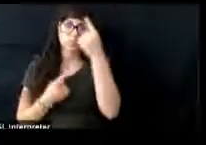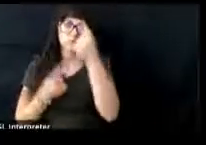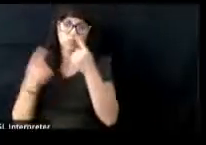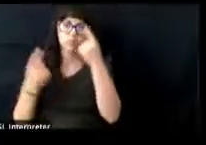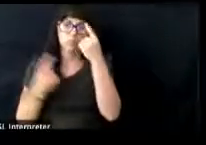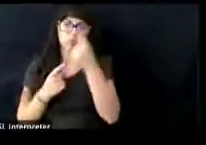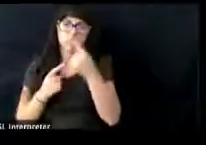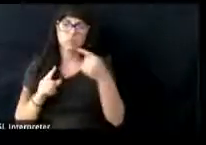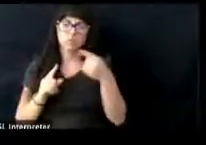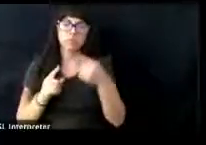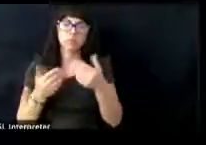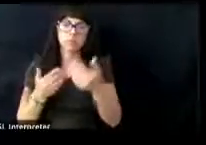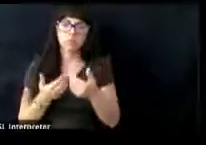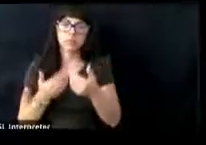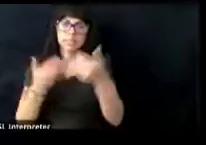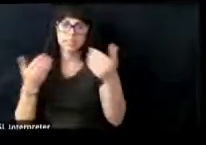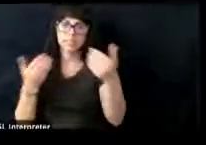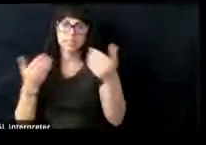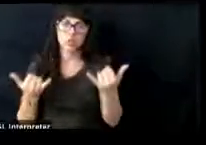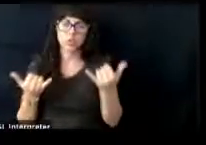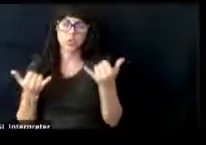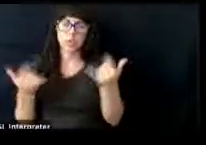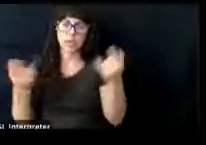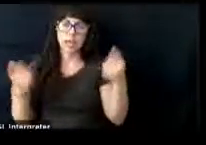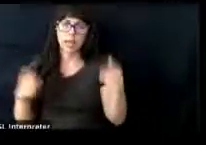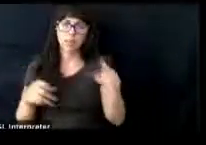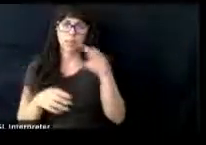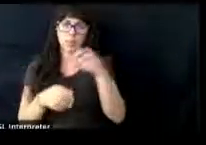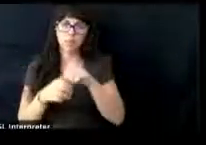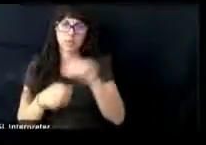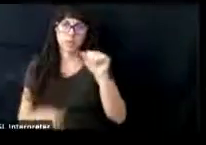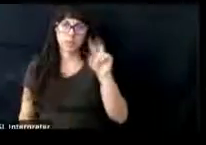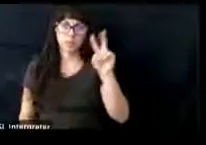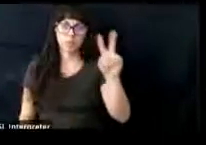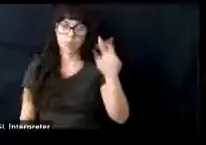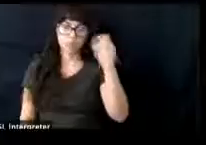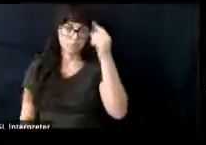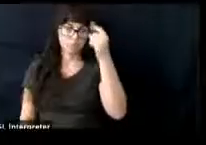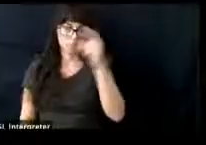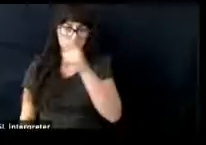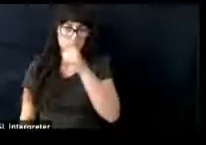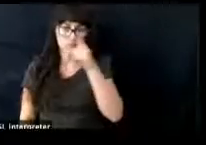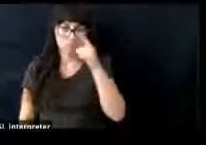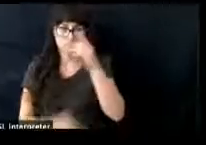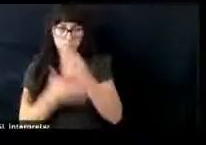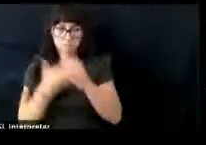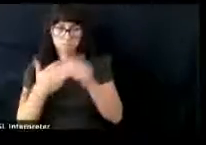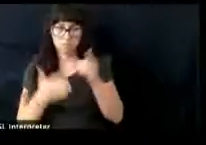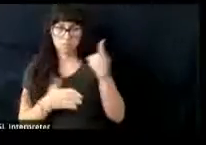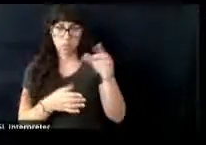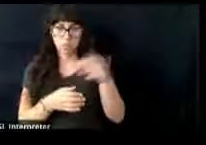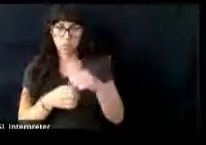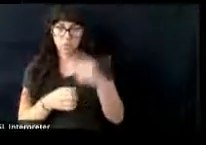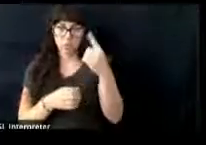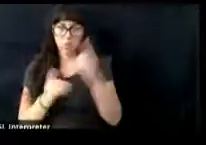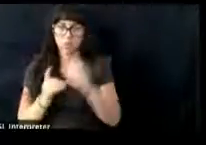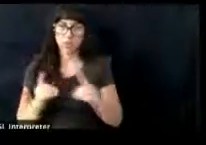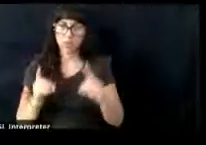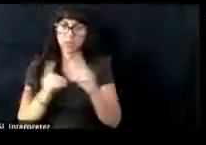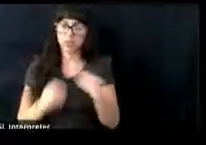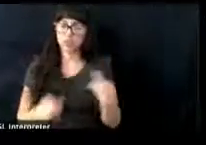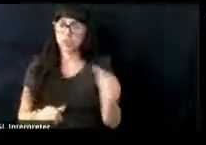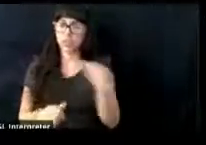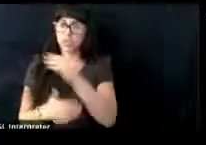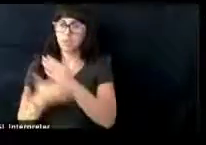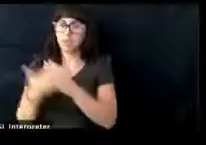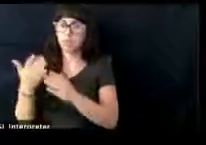the separation that currently exists in the Antelope Valley. Lancaster, part of Lancaster is in one district and the other part belongs